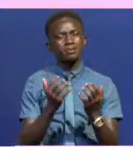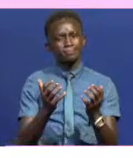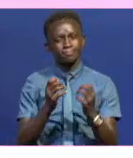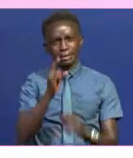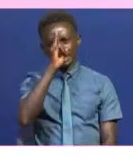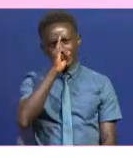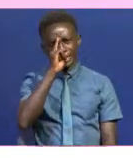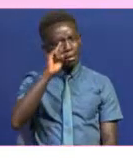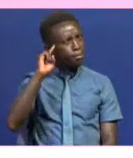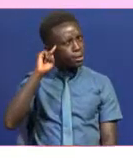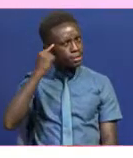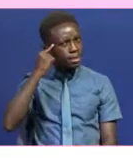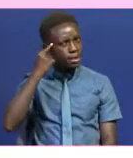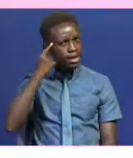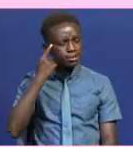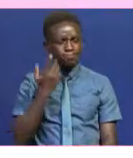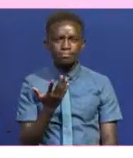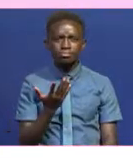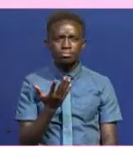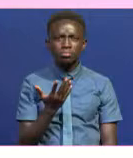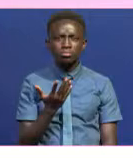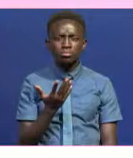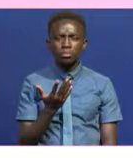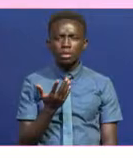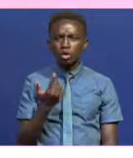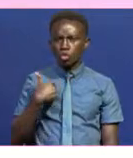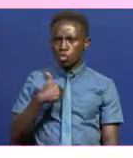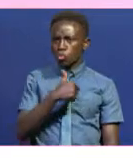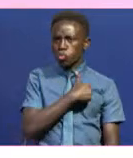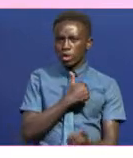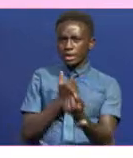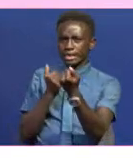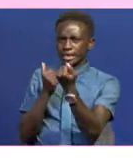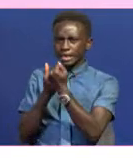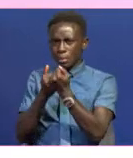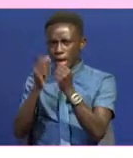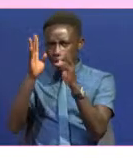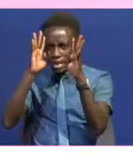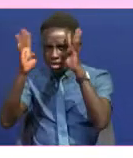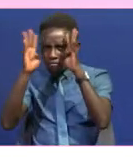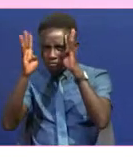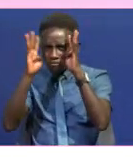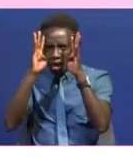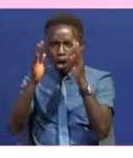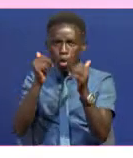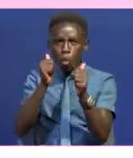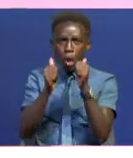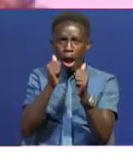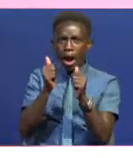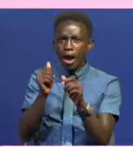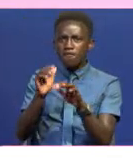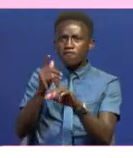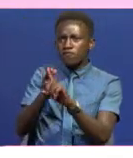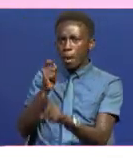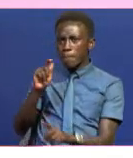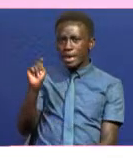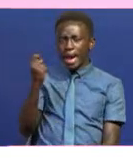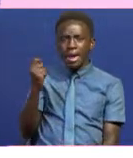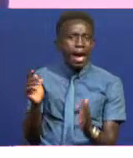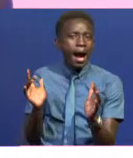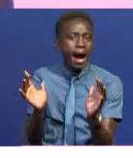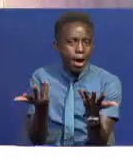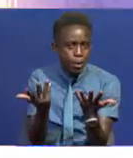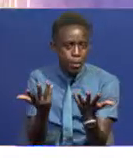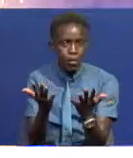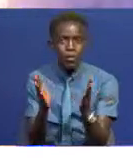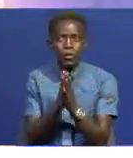how we can be able to support the innovations that are coming out of Kenya and homegrown